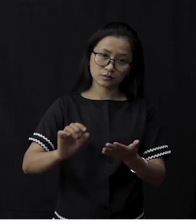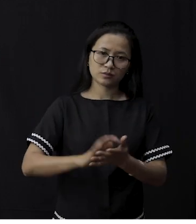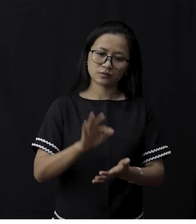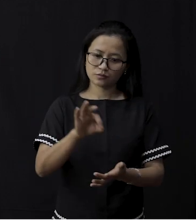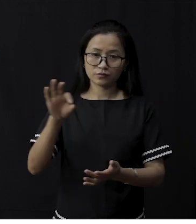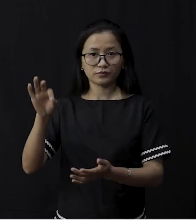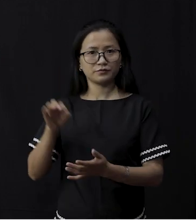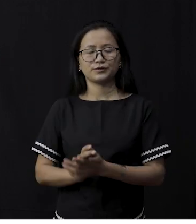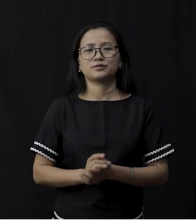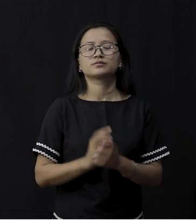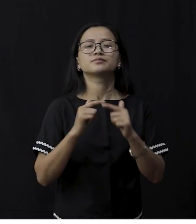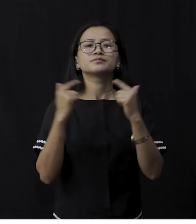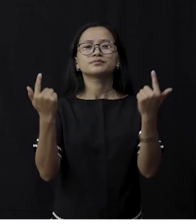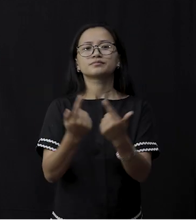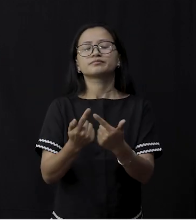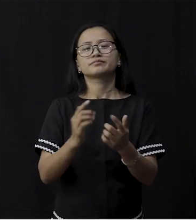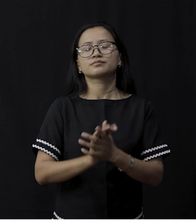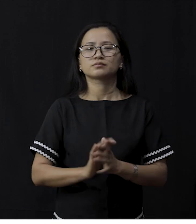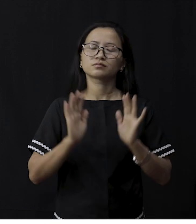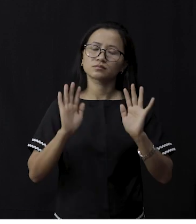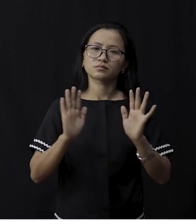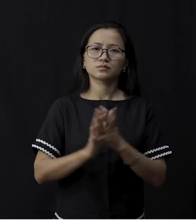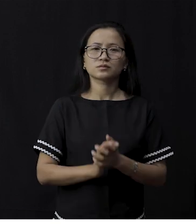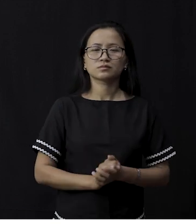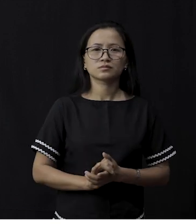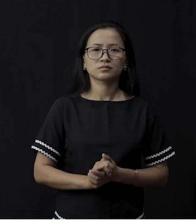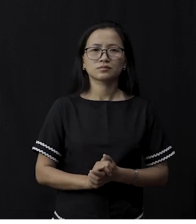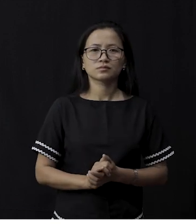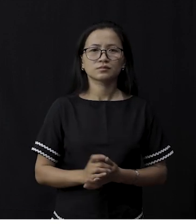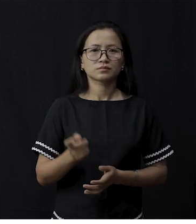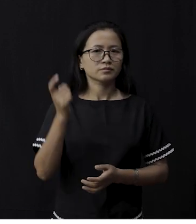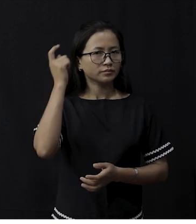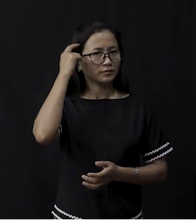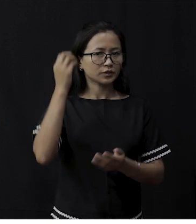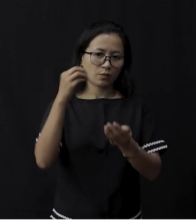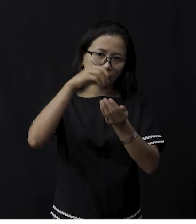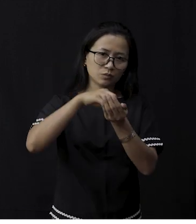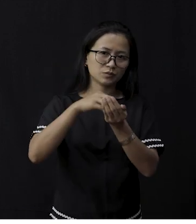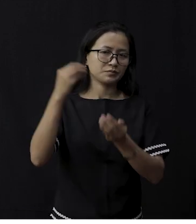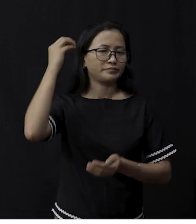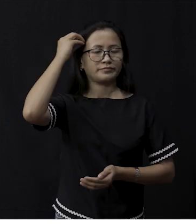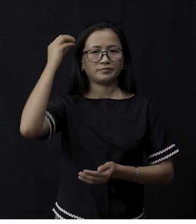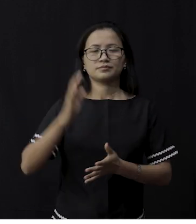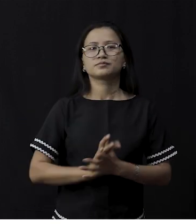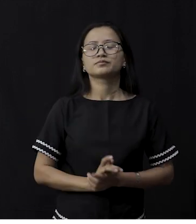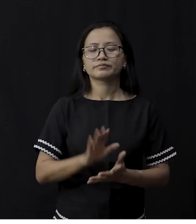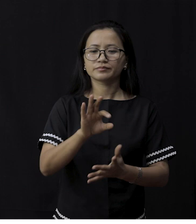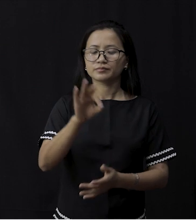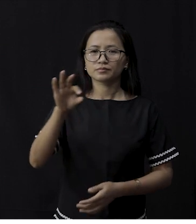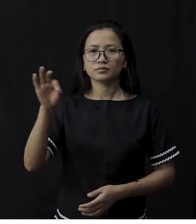that you find in your room. If you don't have a pen and a paper, that's absolutely fine. Just store it in here. So let's